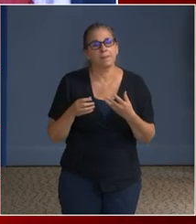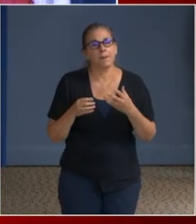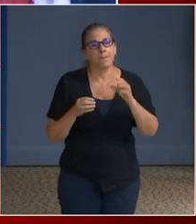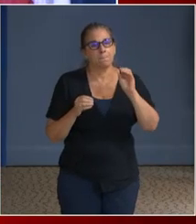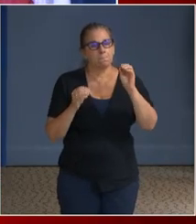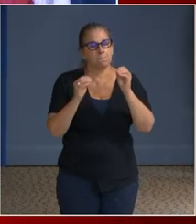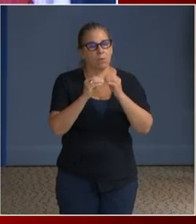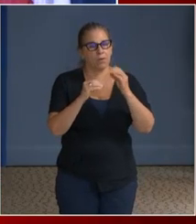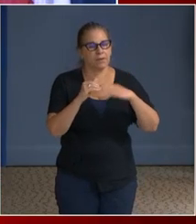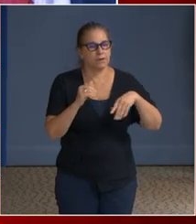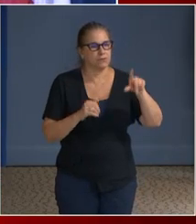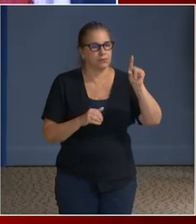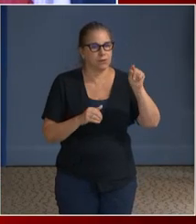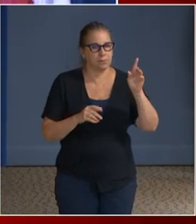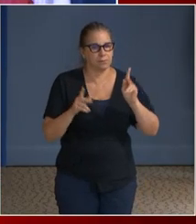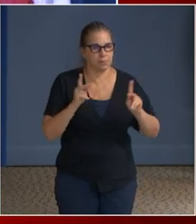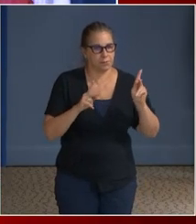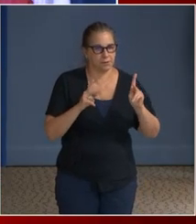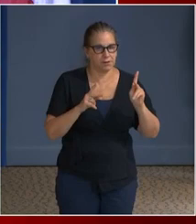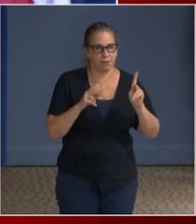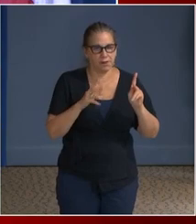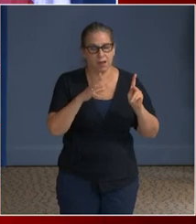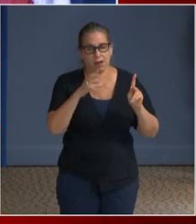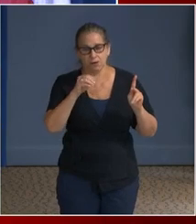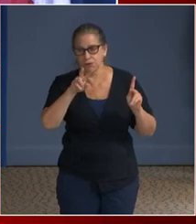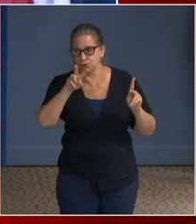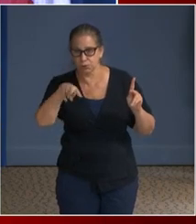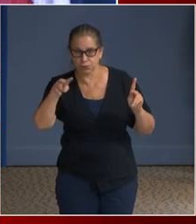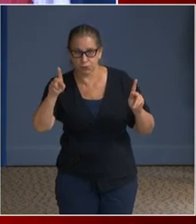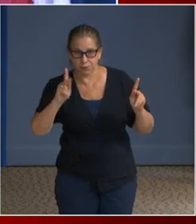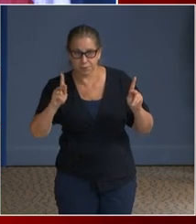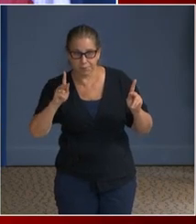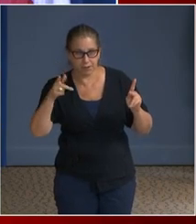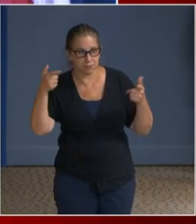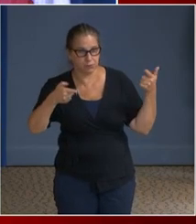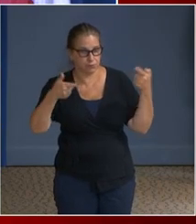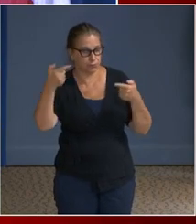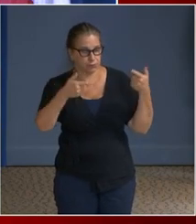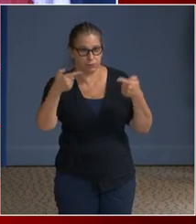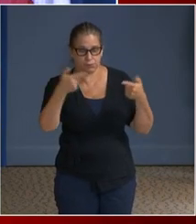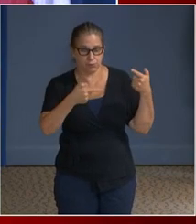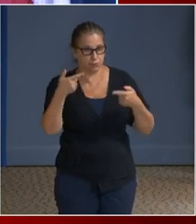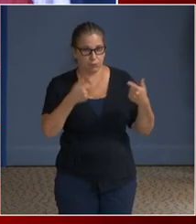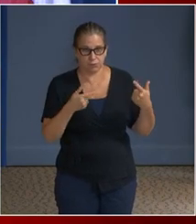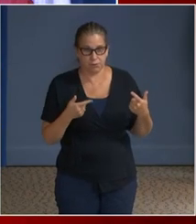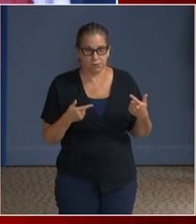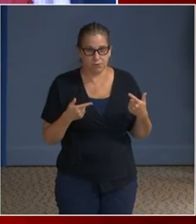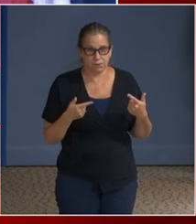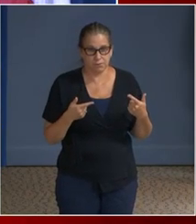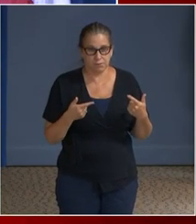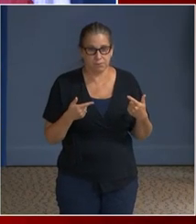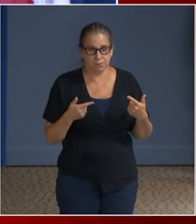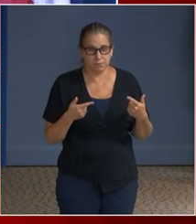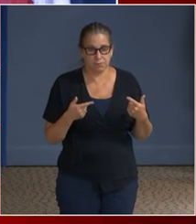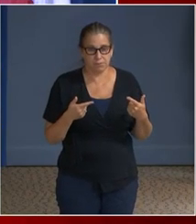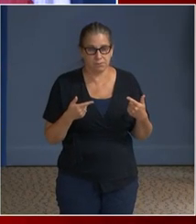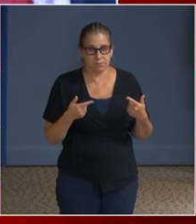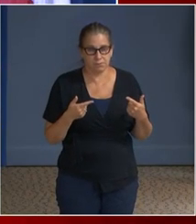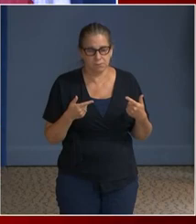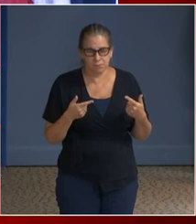people in total, including a 22-year-old,